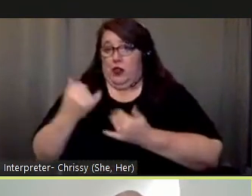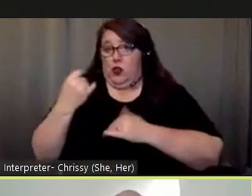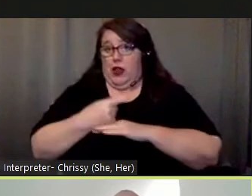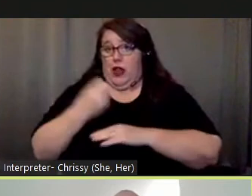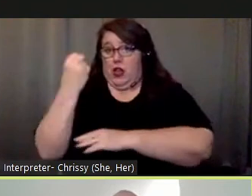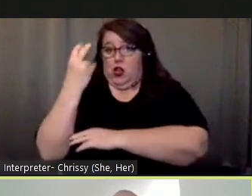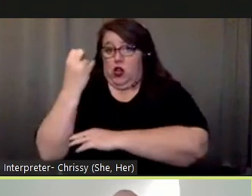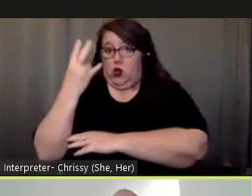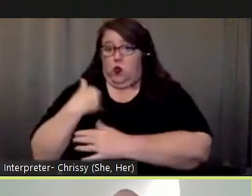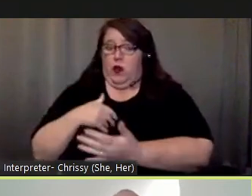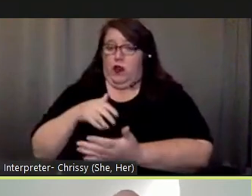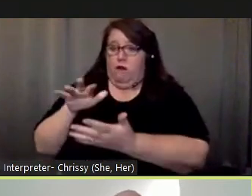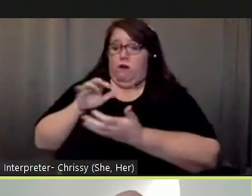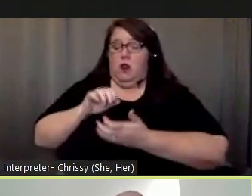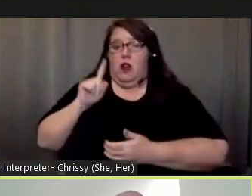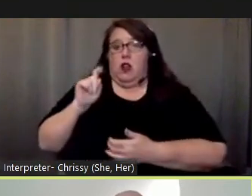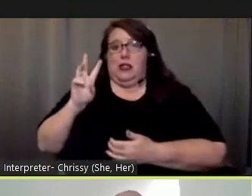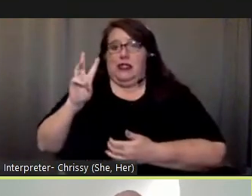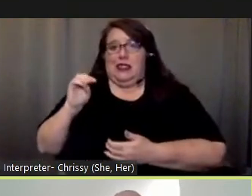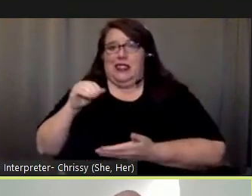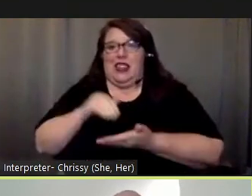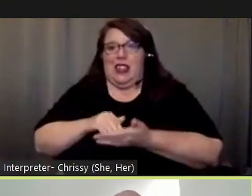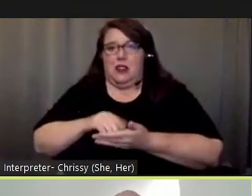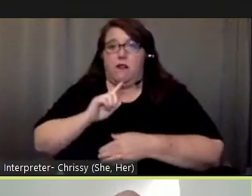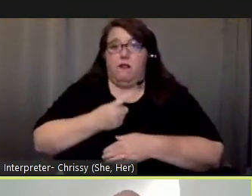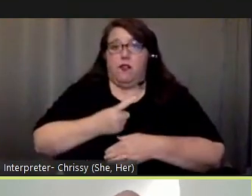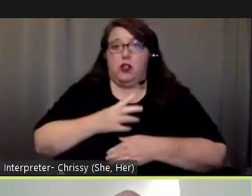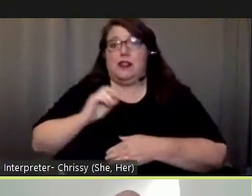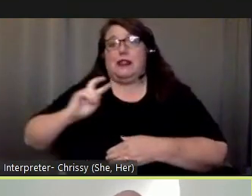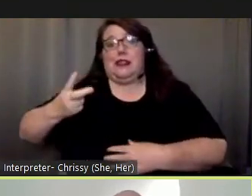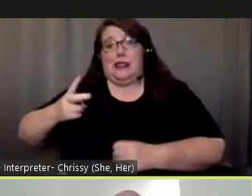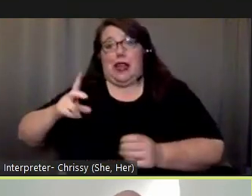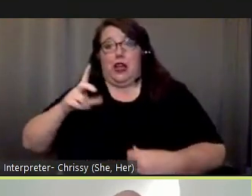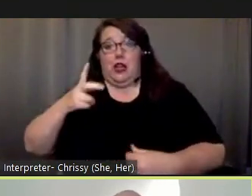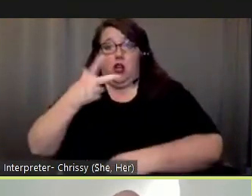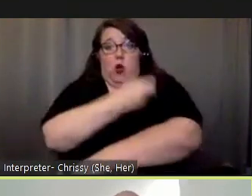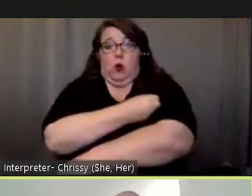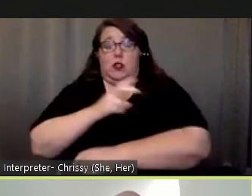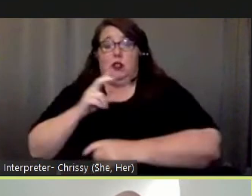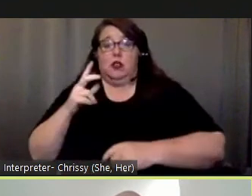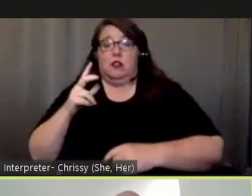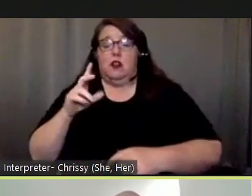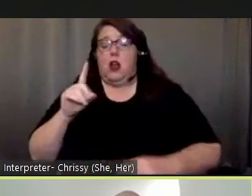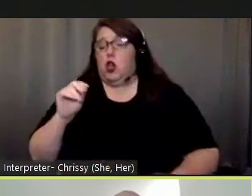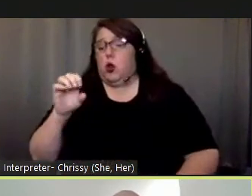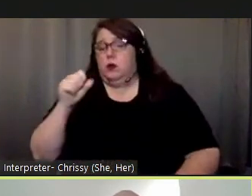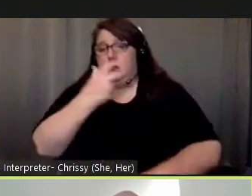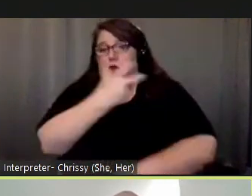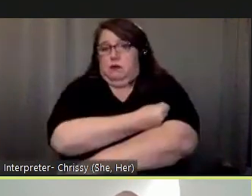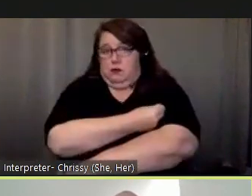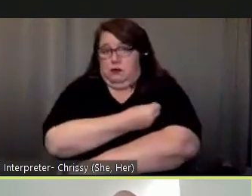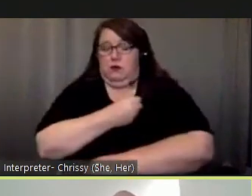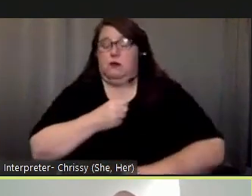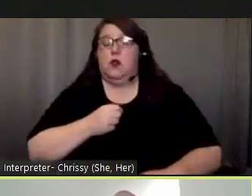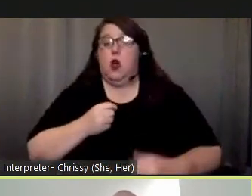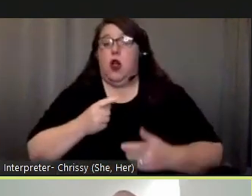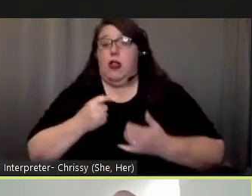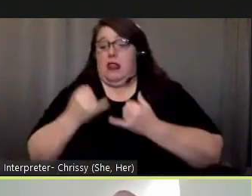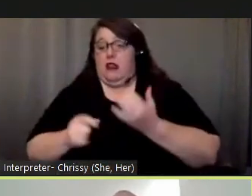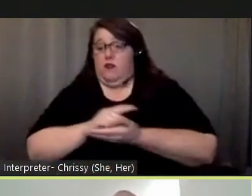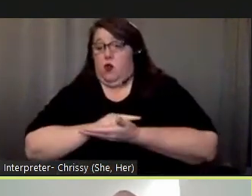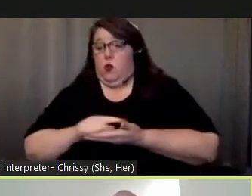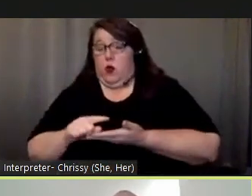approximately 160,000 first and second doses of vaccine this week. And by the end of the week, we